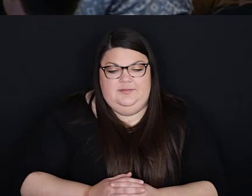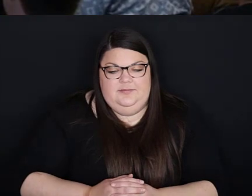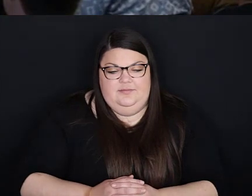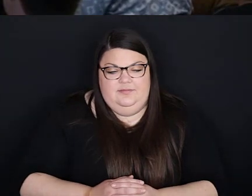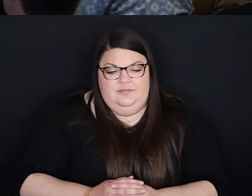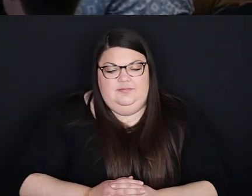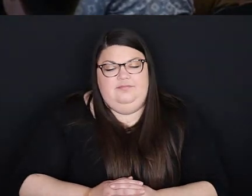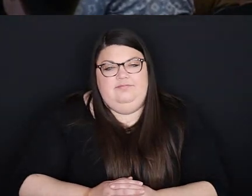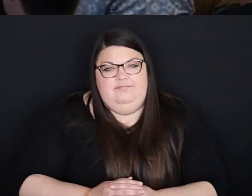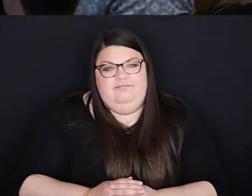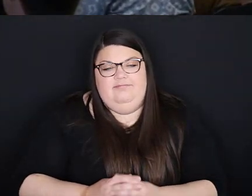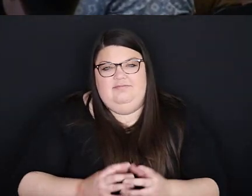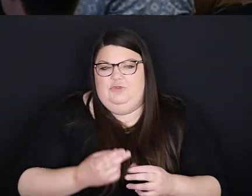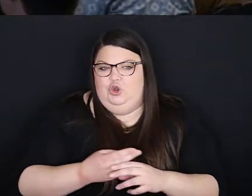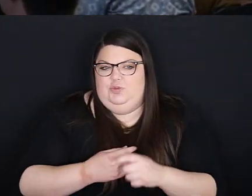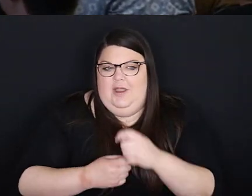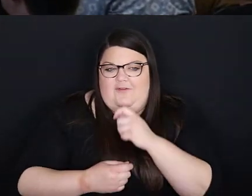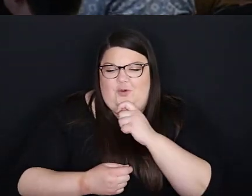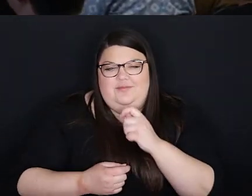Mike.